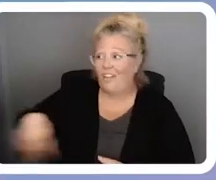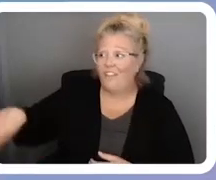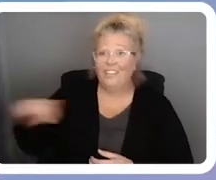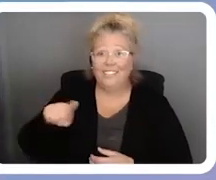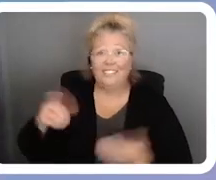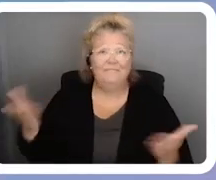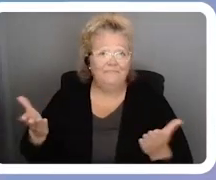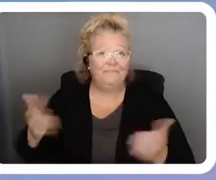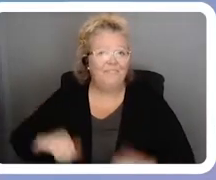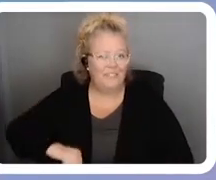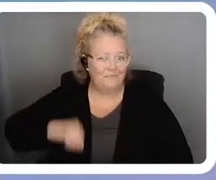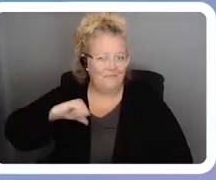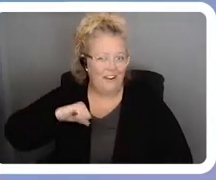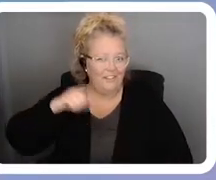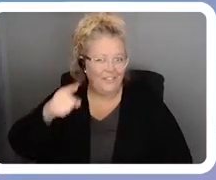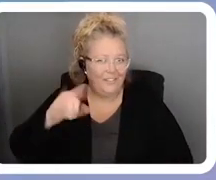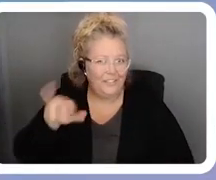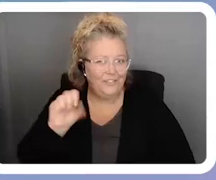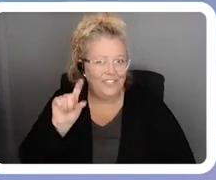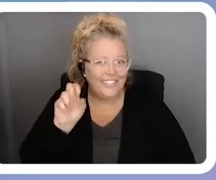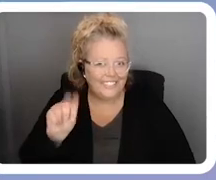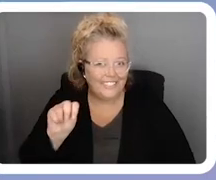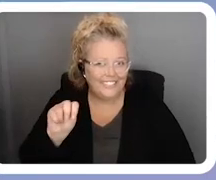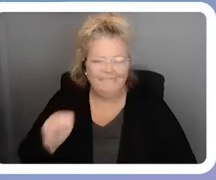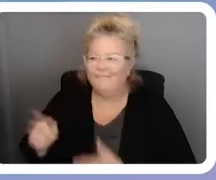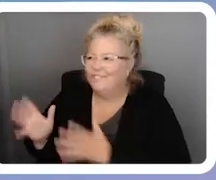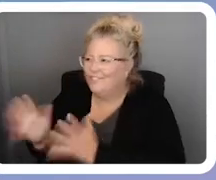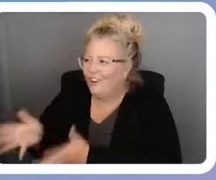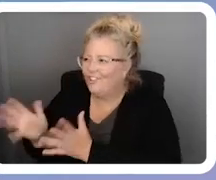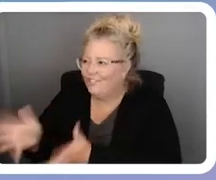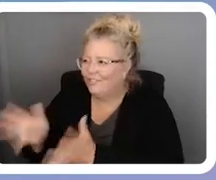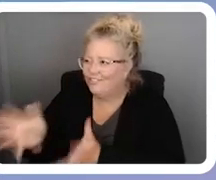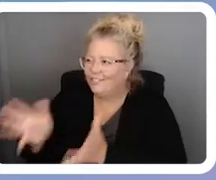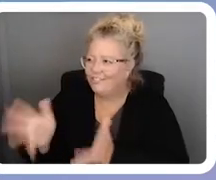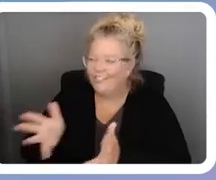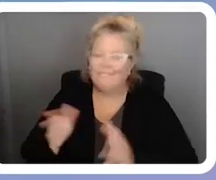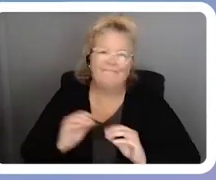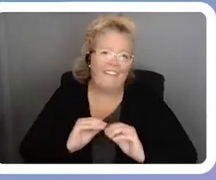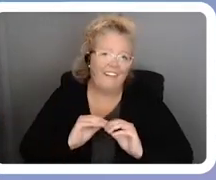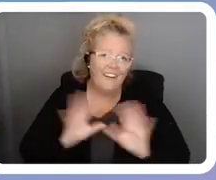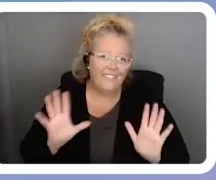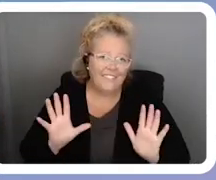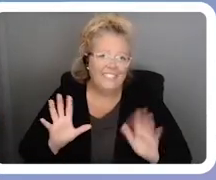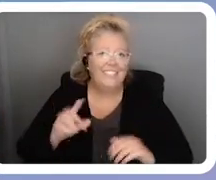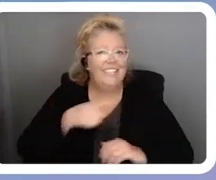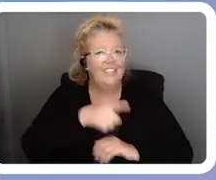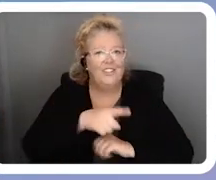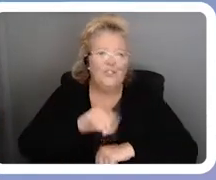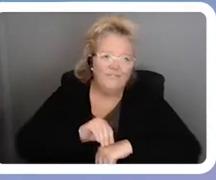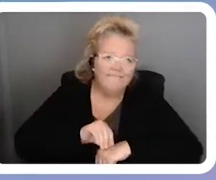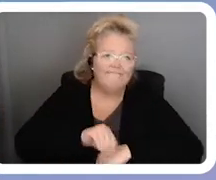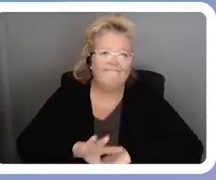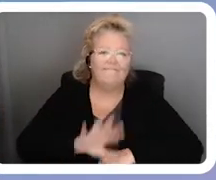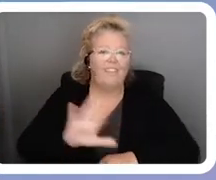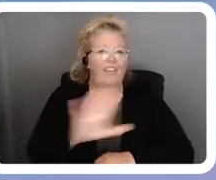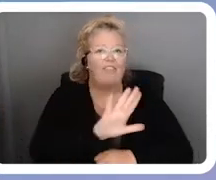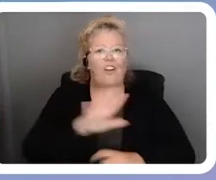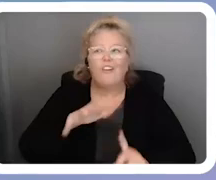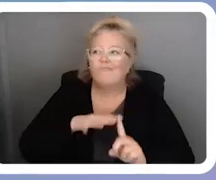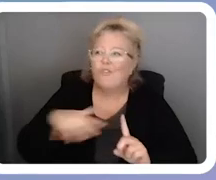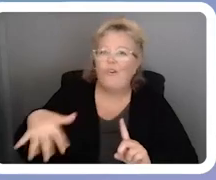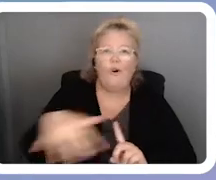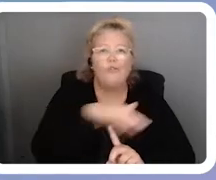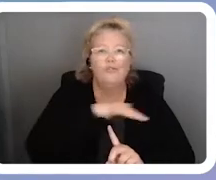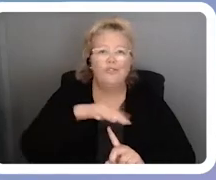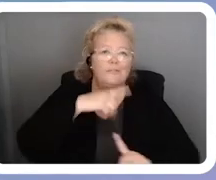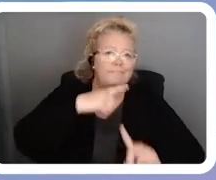I know on behalf of all of us, we are so proud of you, Justin, and for being able to talk with everybody. You bring so much to the culture of the Boathouse and